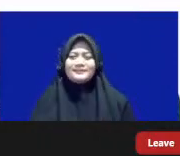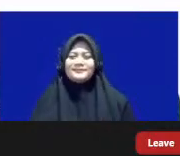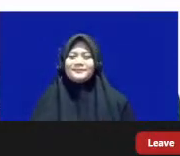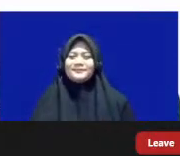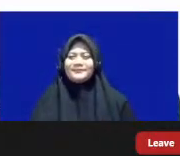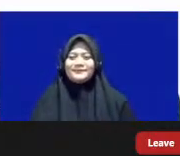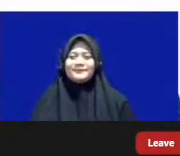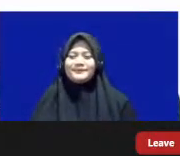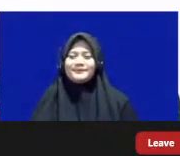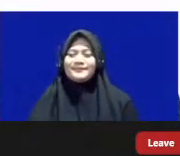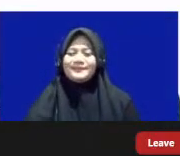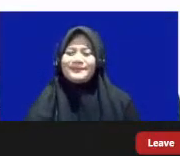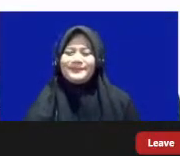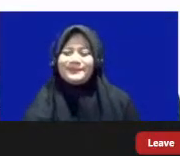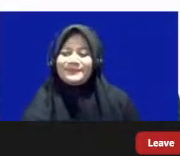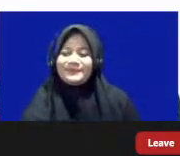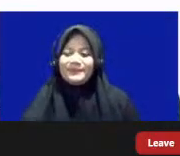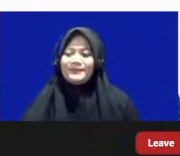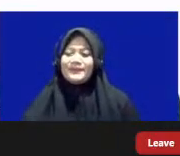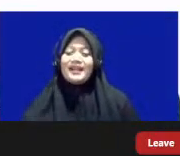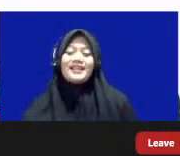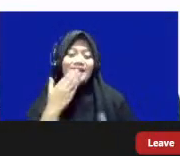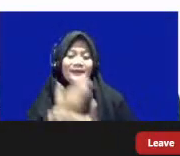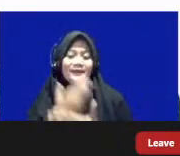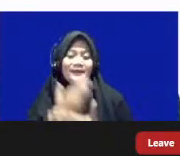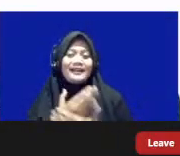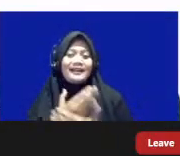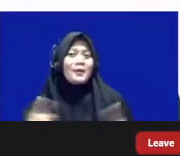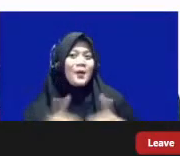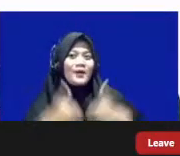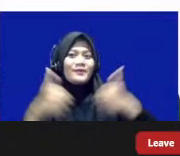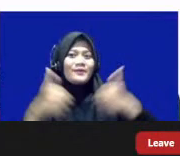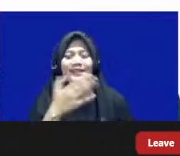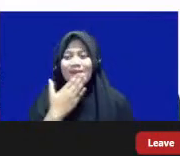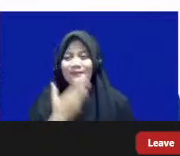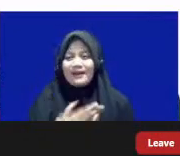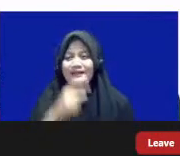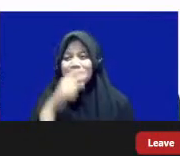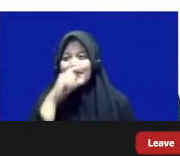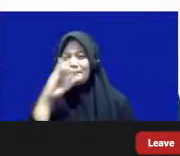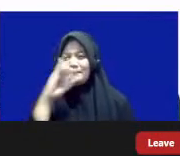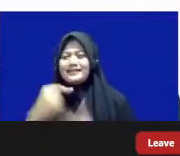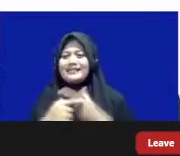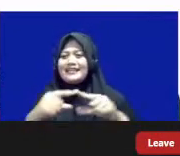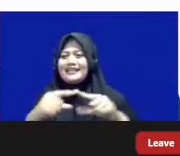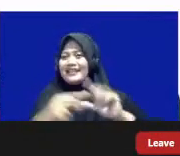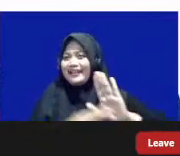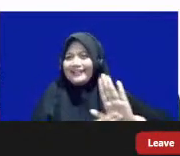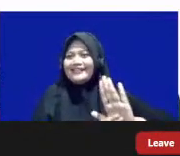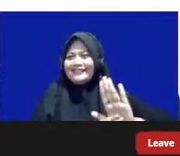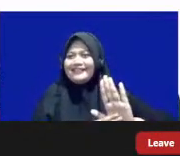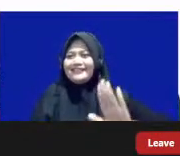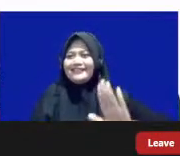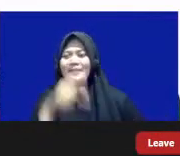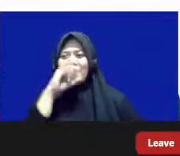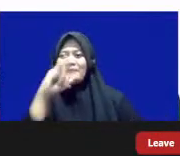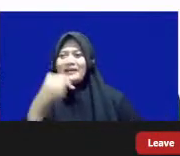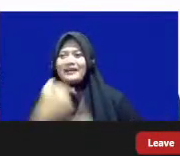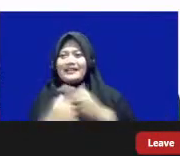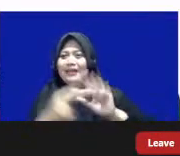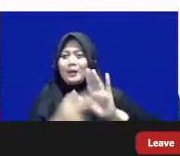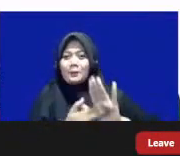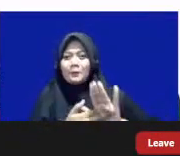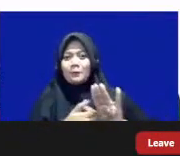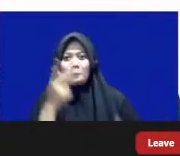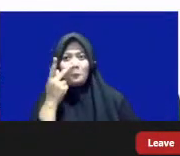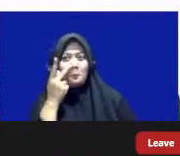Fantastic. Thank you very much, Pak Ian. Terima kasih. So, Pak Ian has highlighted about the